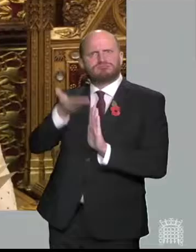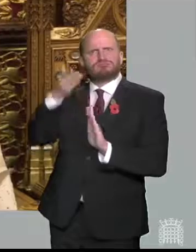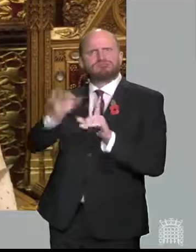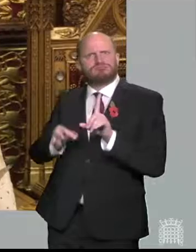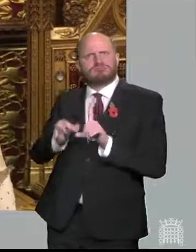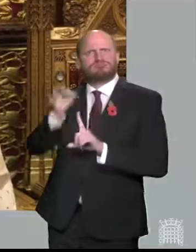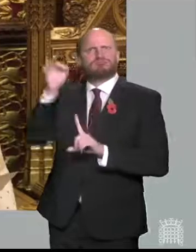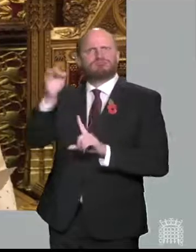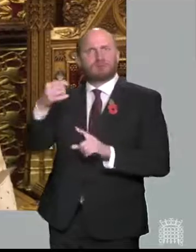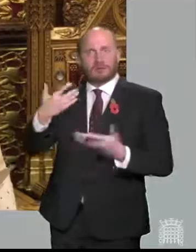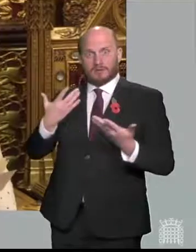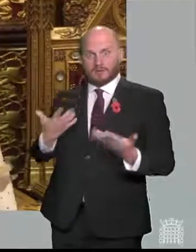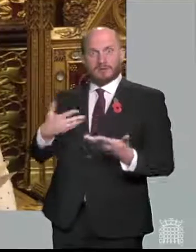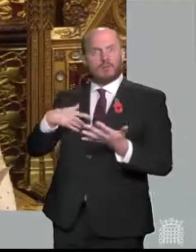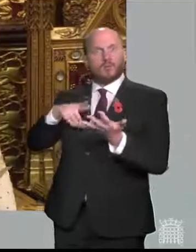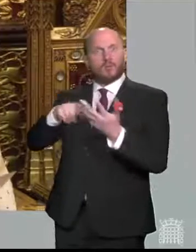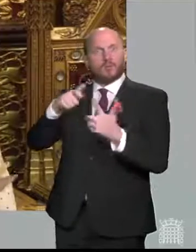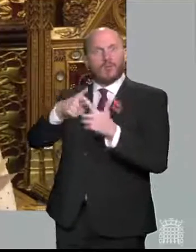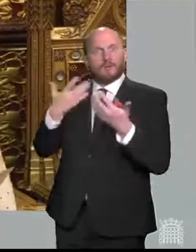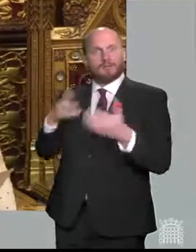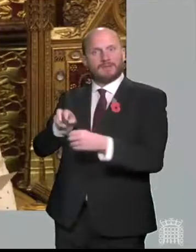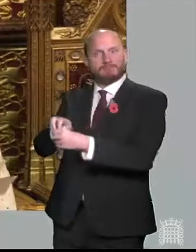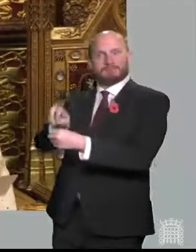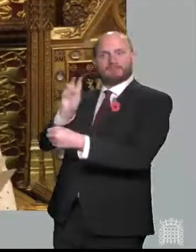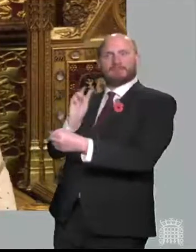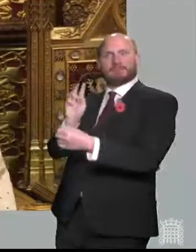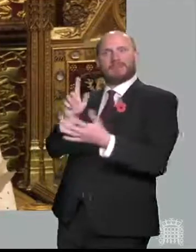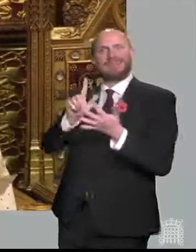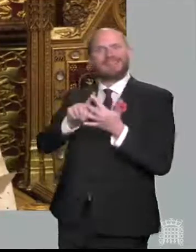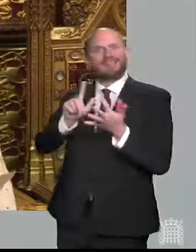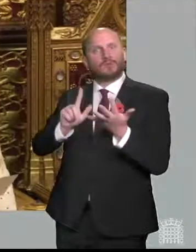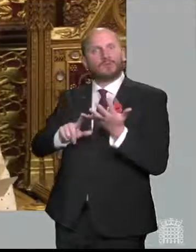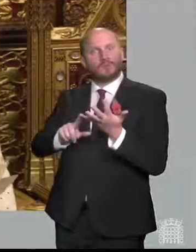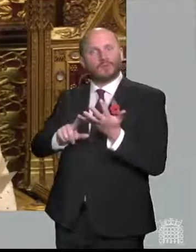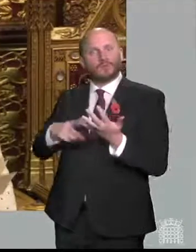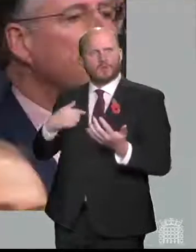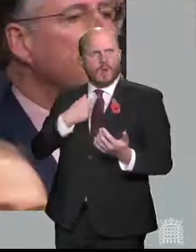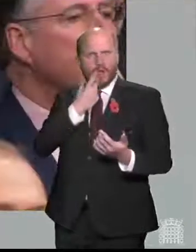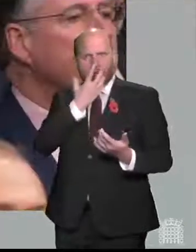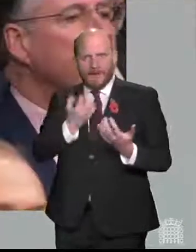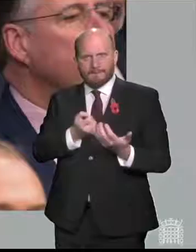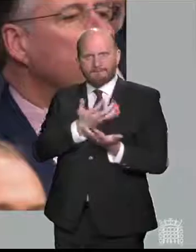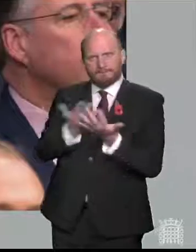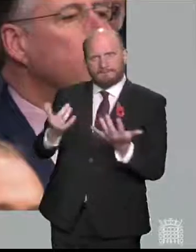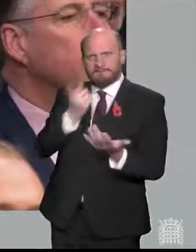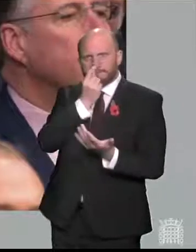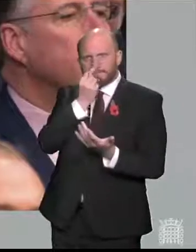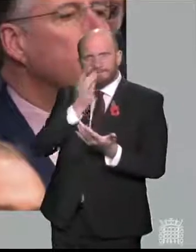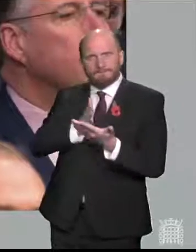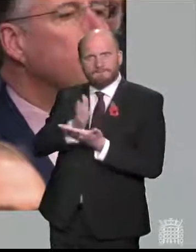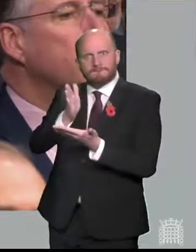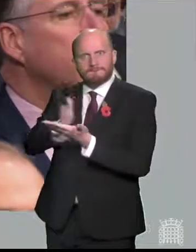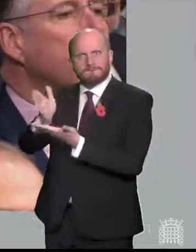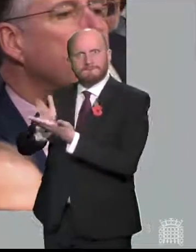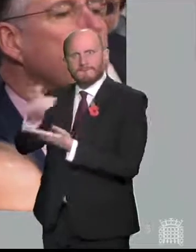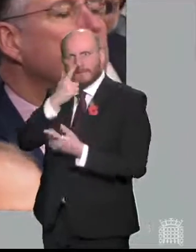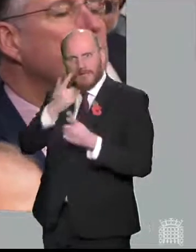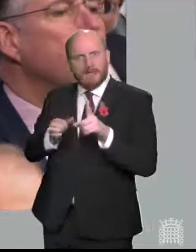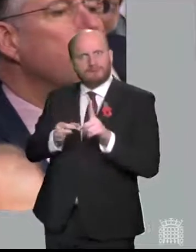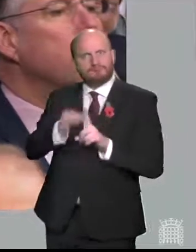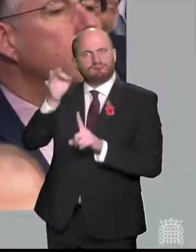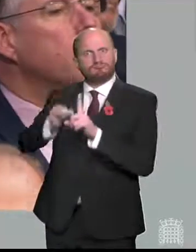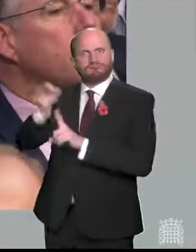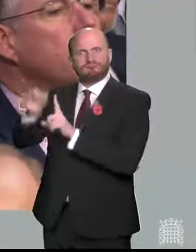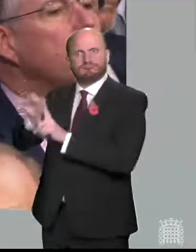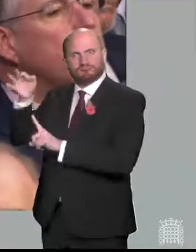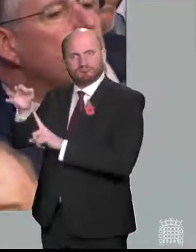by the United Kingdom's departure from the European Union. A bill will be brought forward to